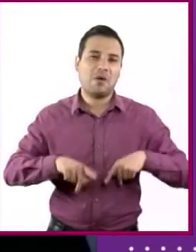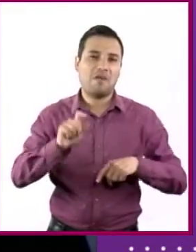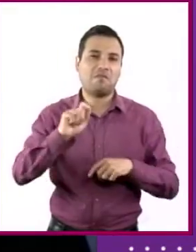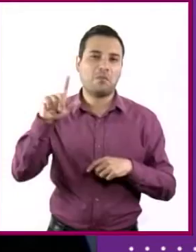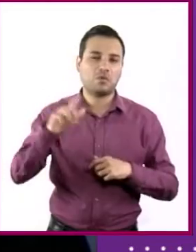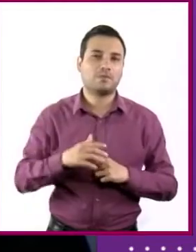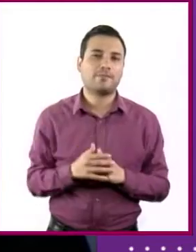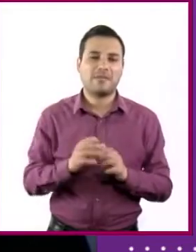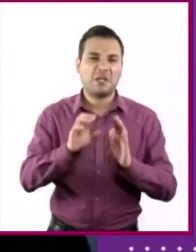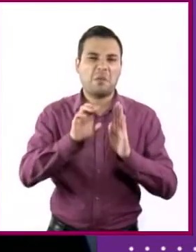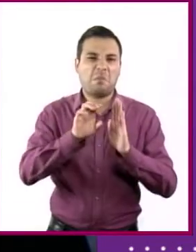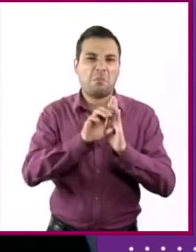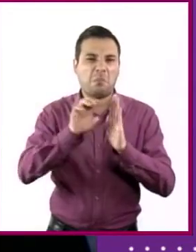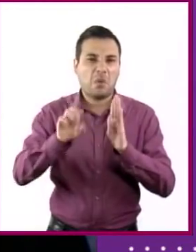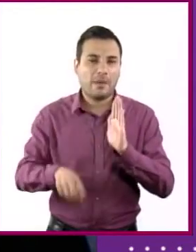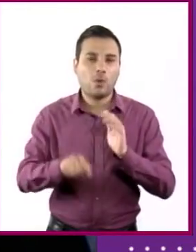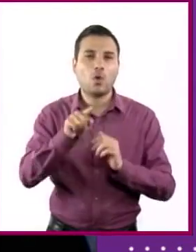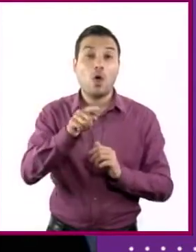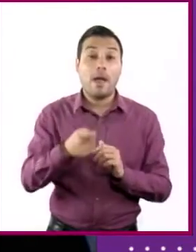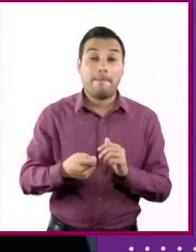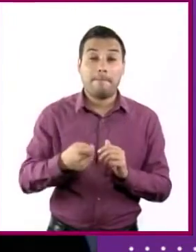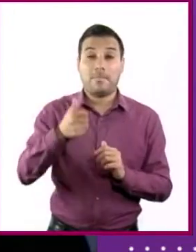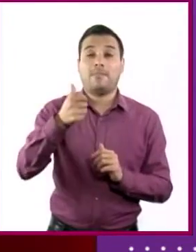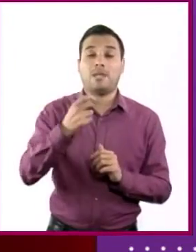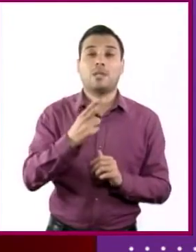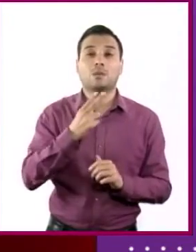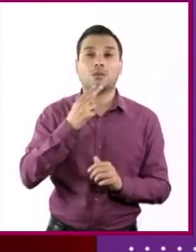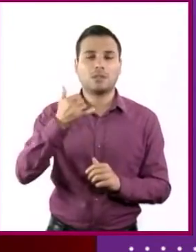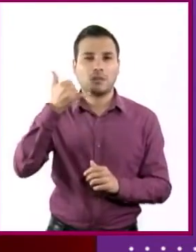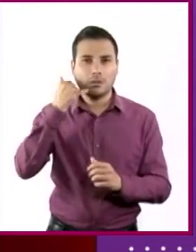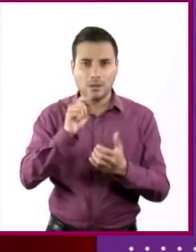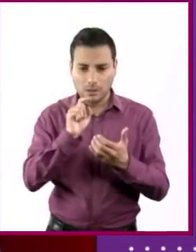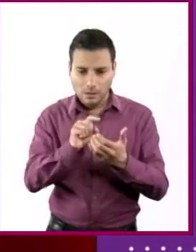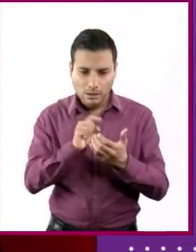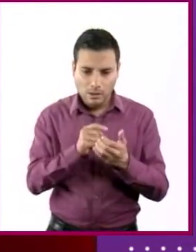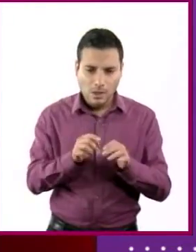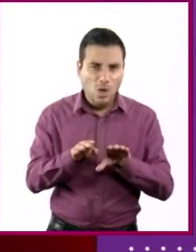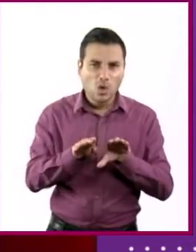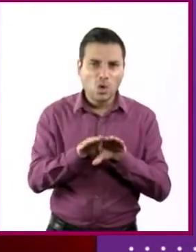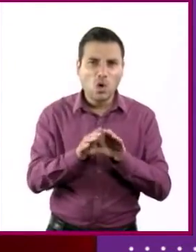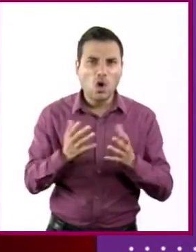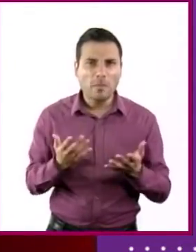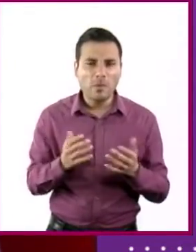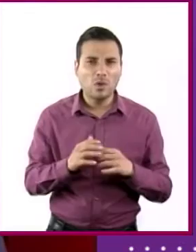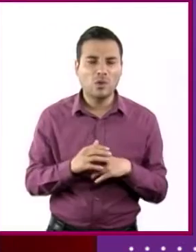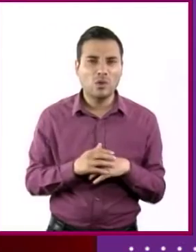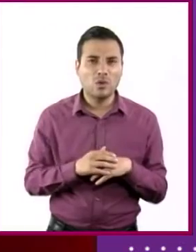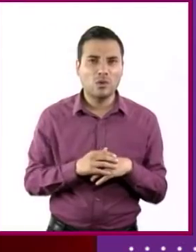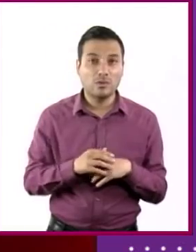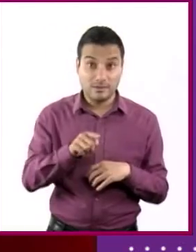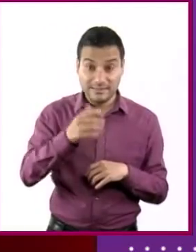What happened the first time you tried to use a cell phone? Could you use cell phones when they were new?